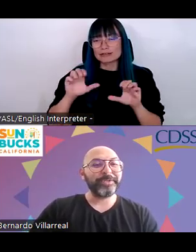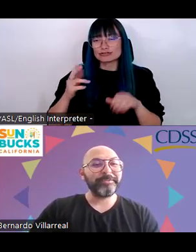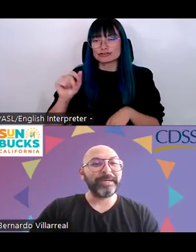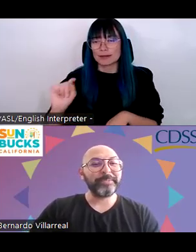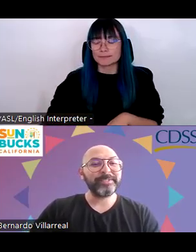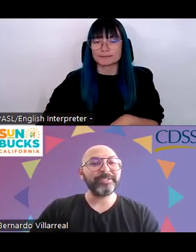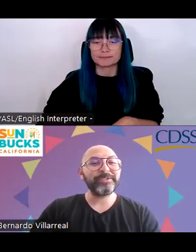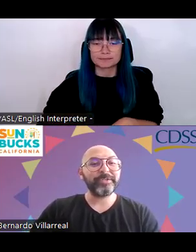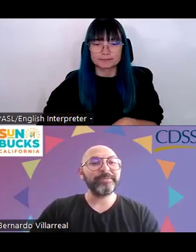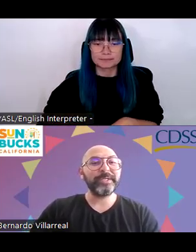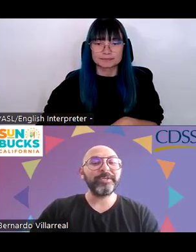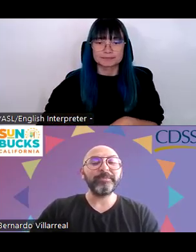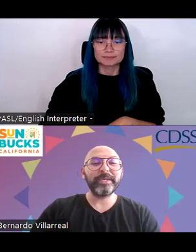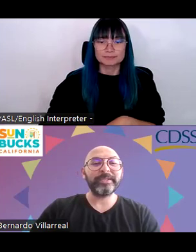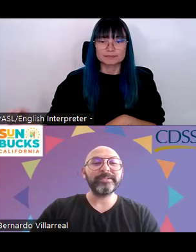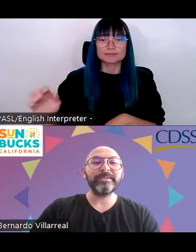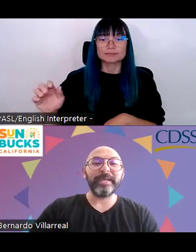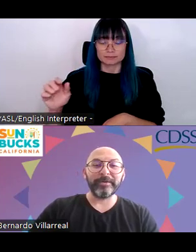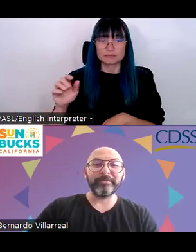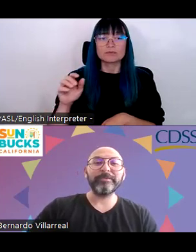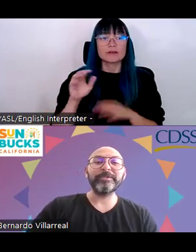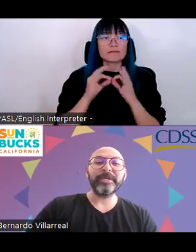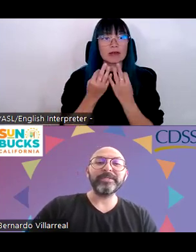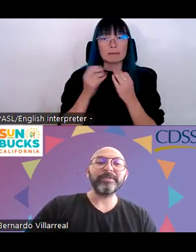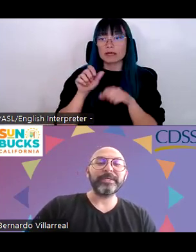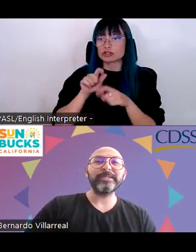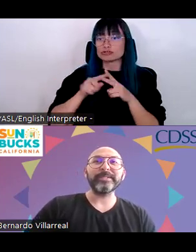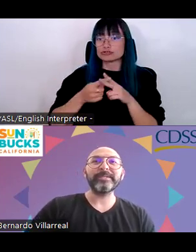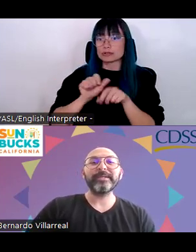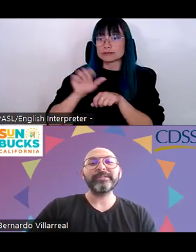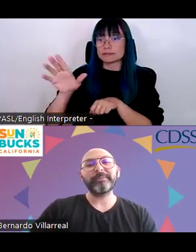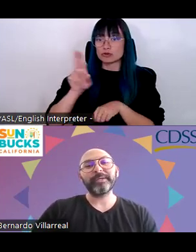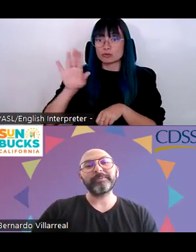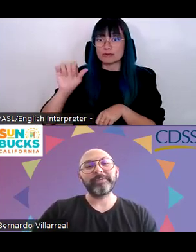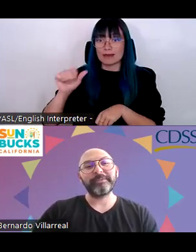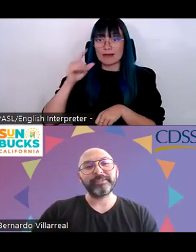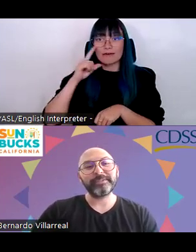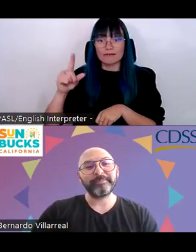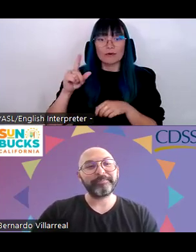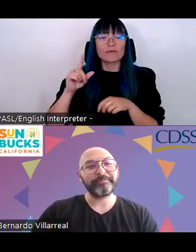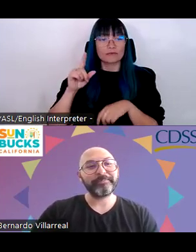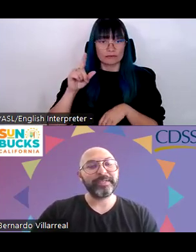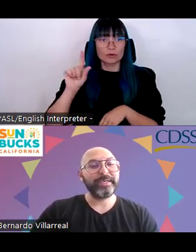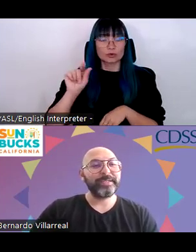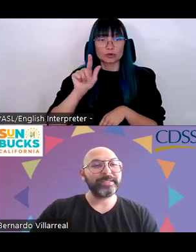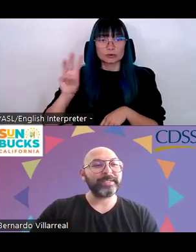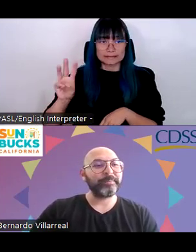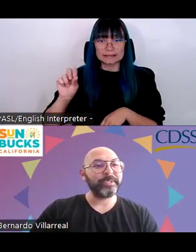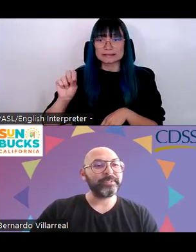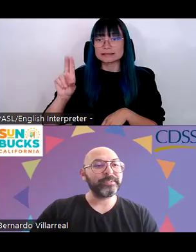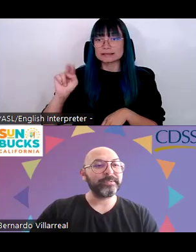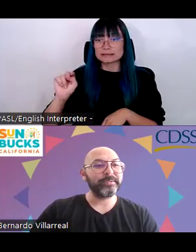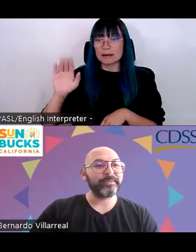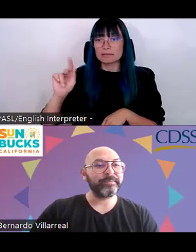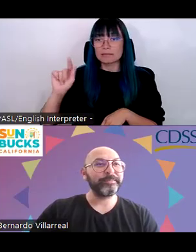As we mentioned earlier, families can start submitting UBAs now for 2026 Sunbucks benefits.